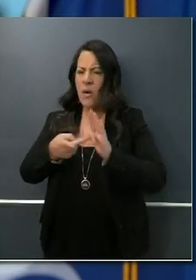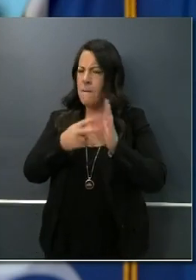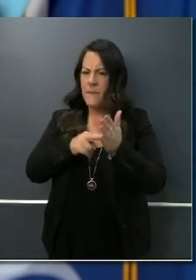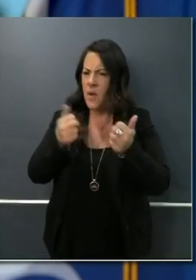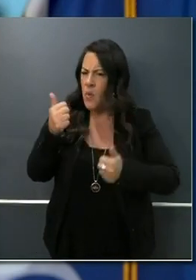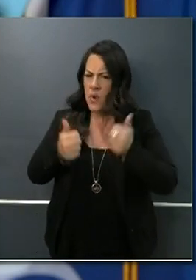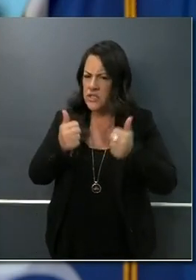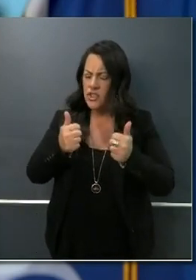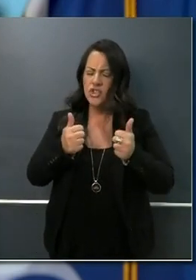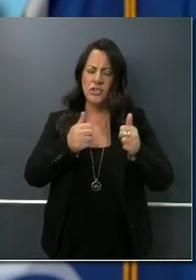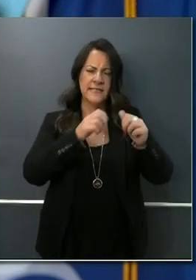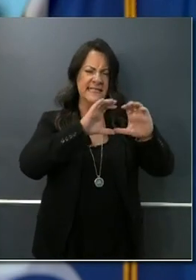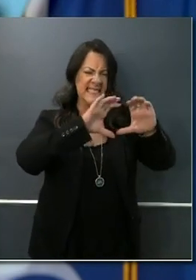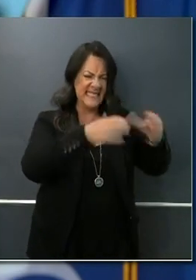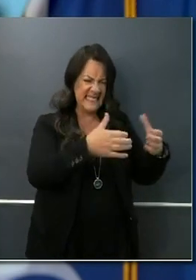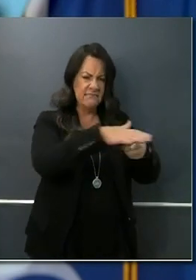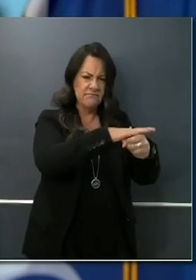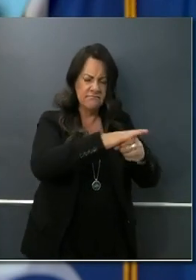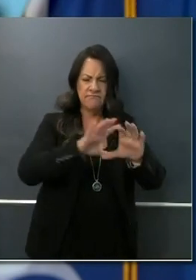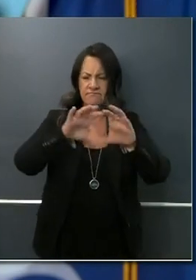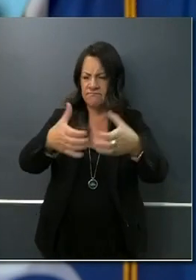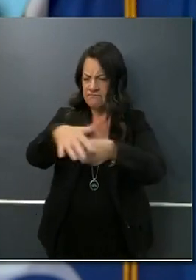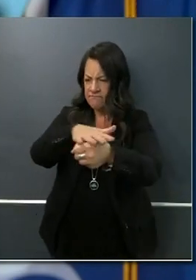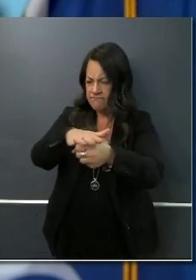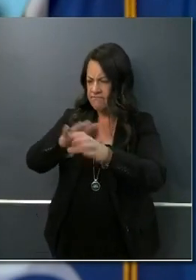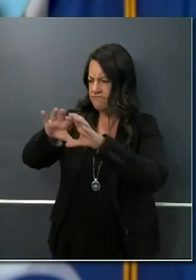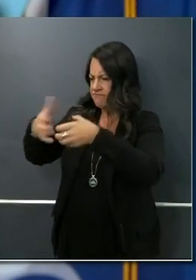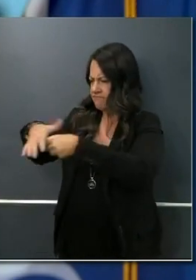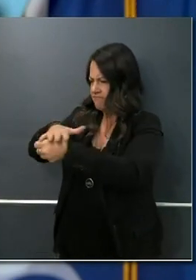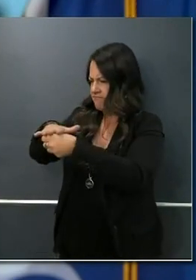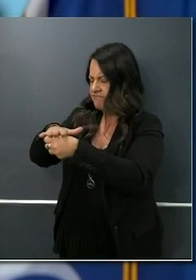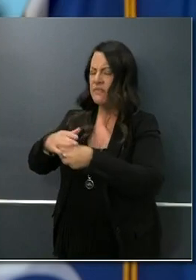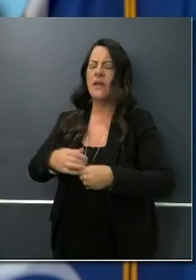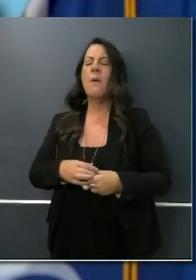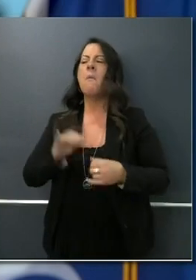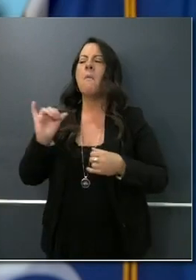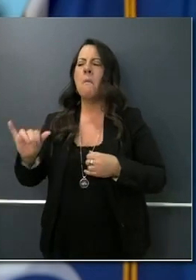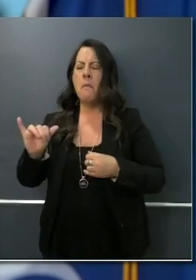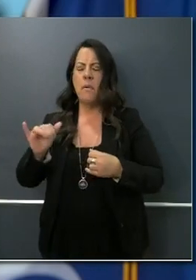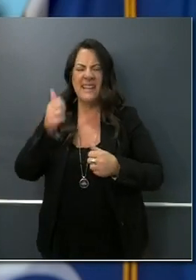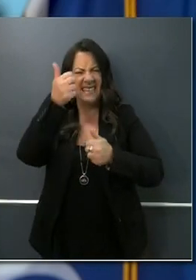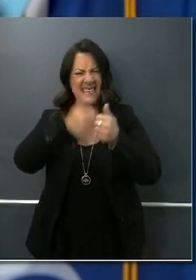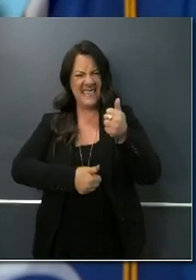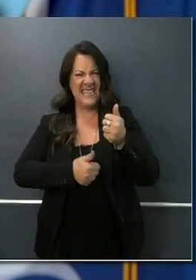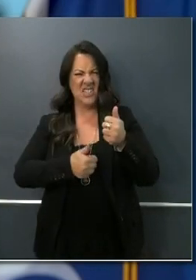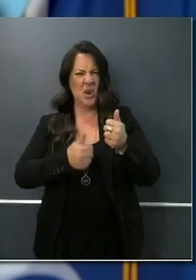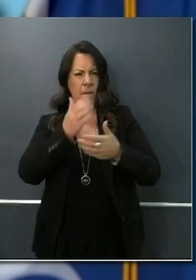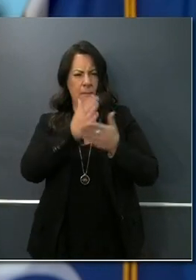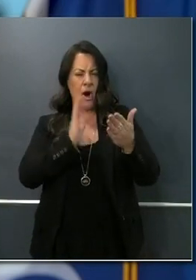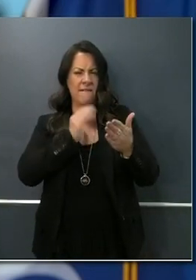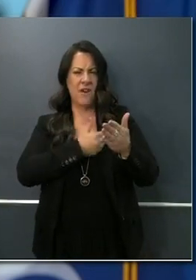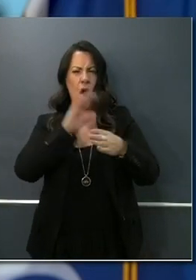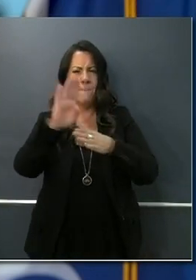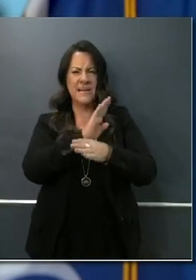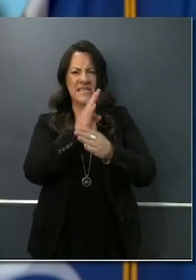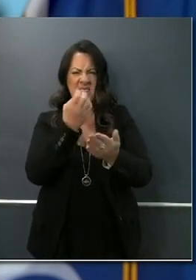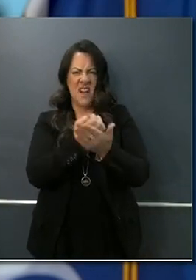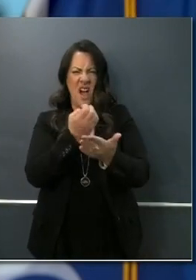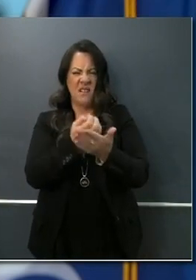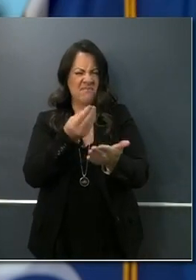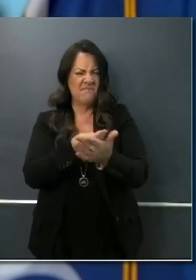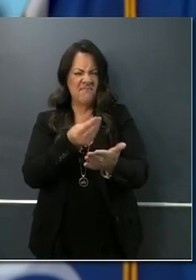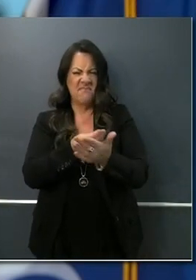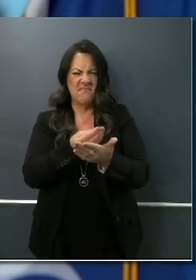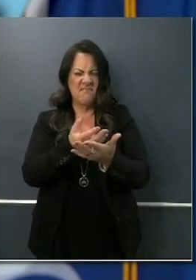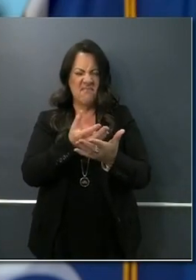really drilling down on the specific and unique needs of every sector of our economy. In an effort to further